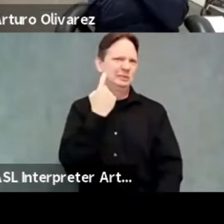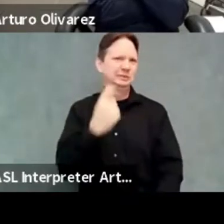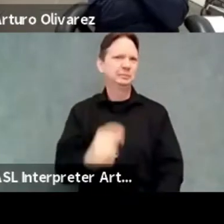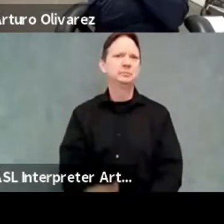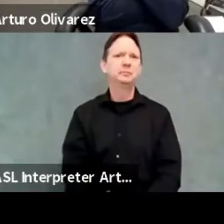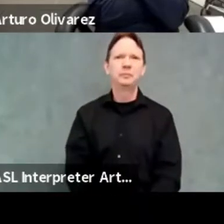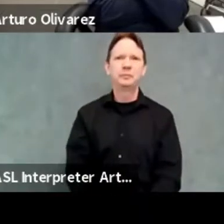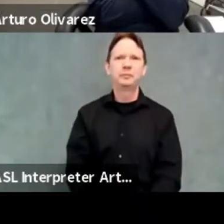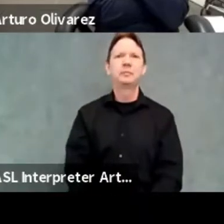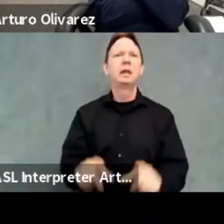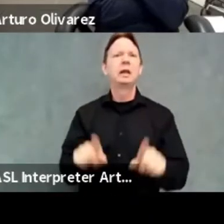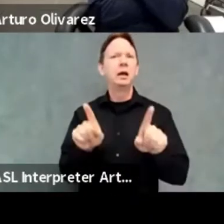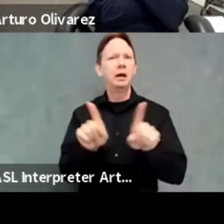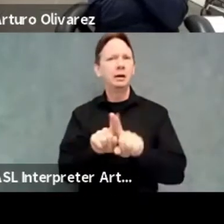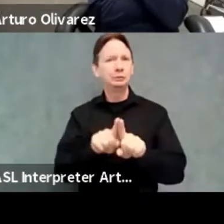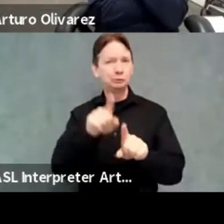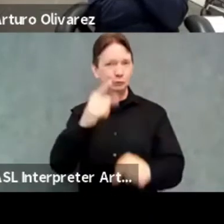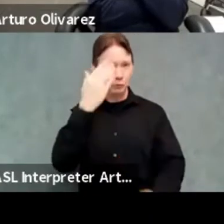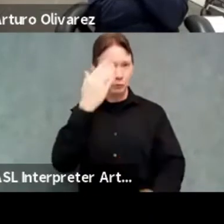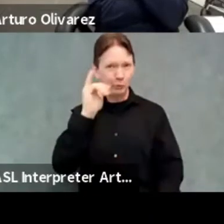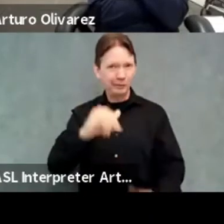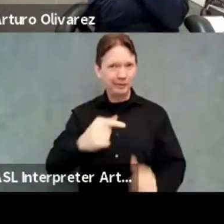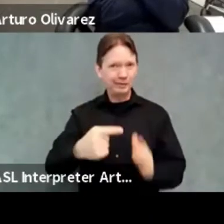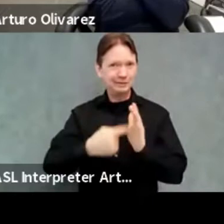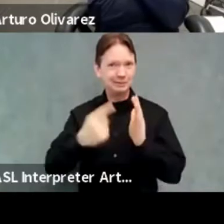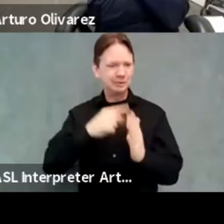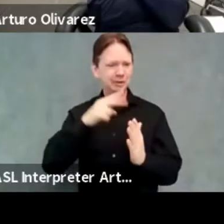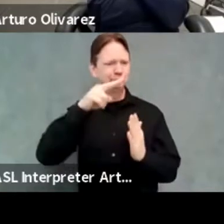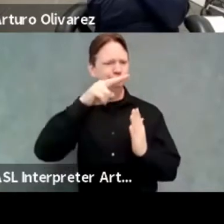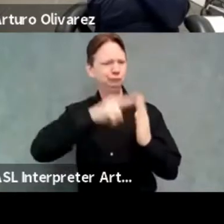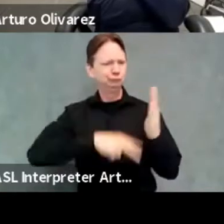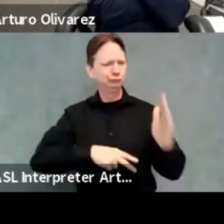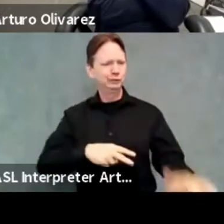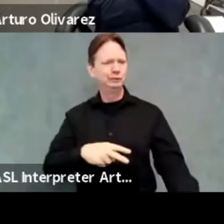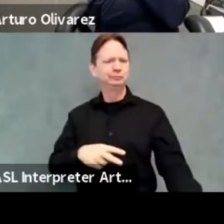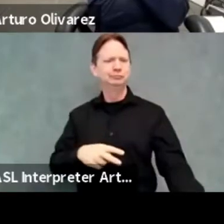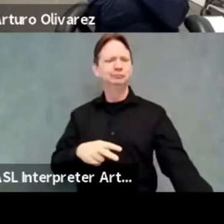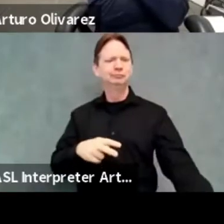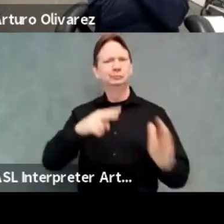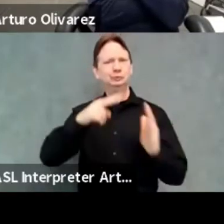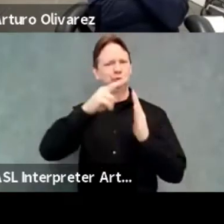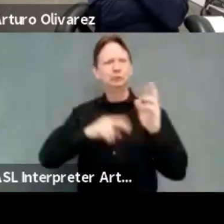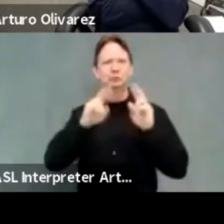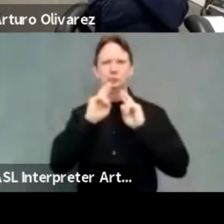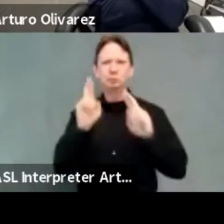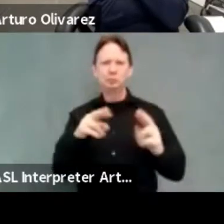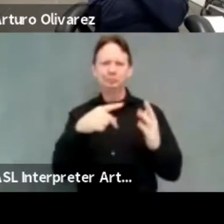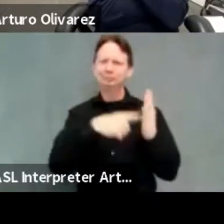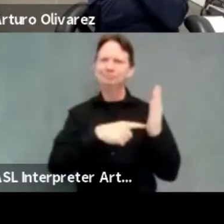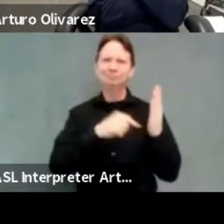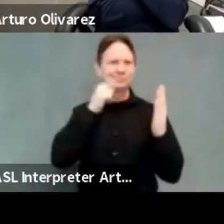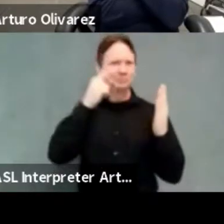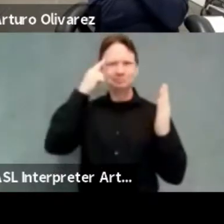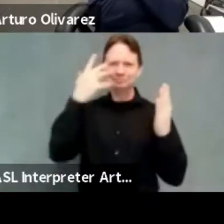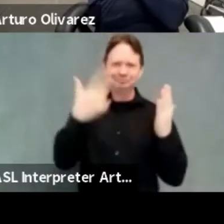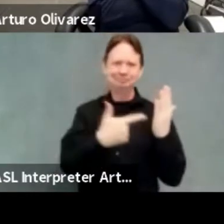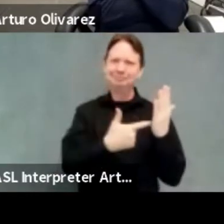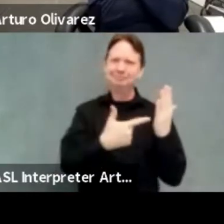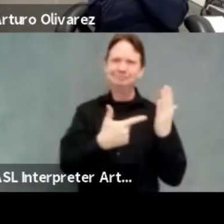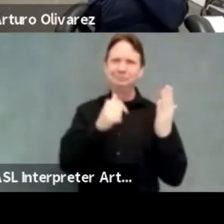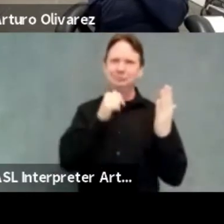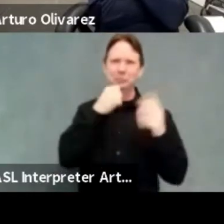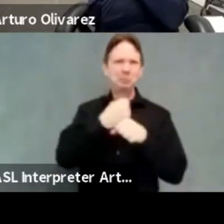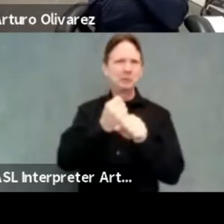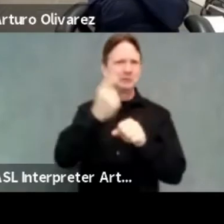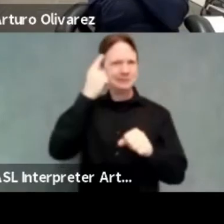reports don't quite make sense. So I'm used to seeing them. I'm happy to help interpret what some of the charges may or may not be. From